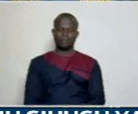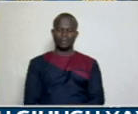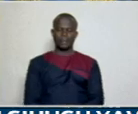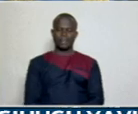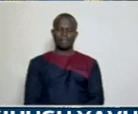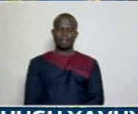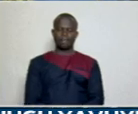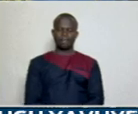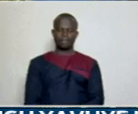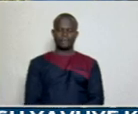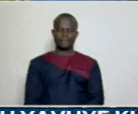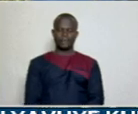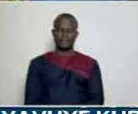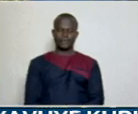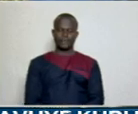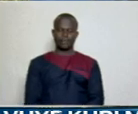abaderenka bave